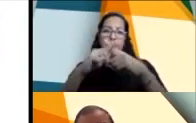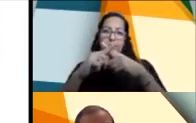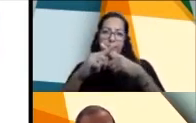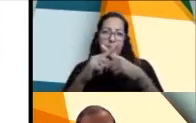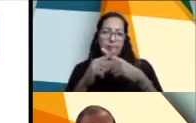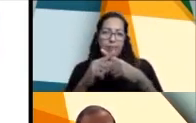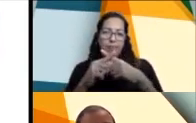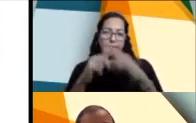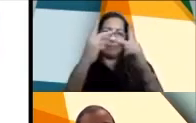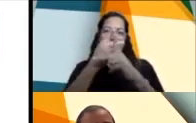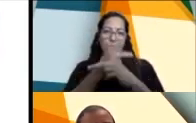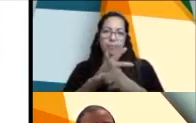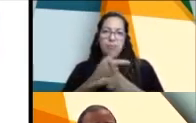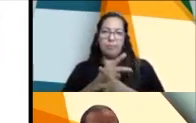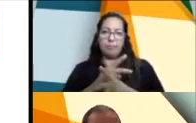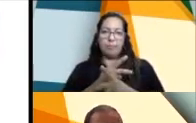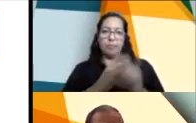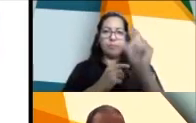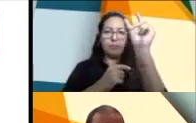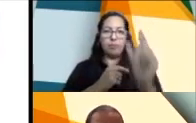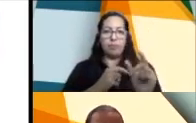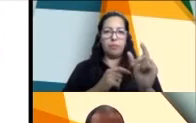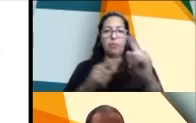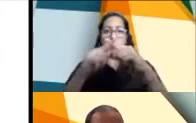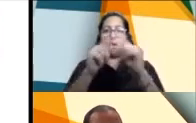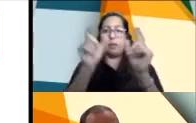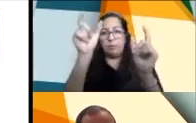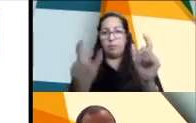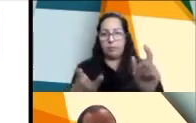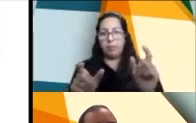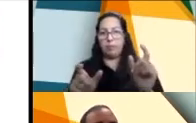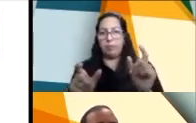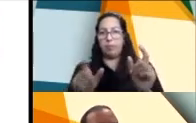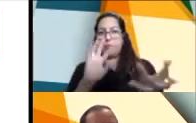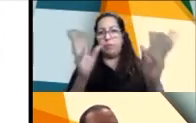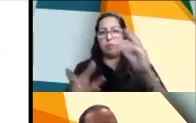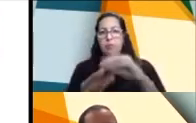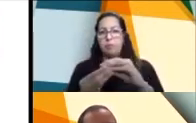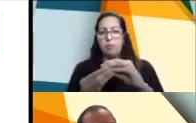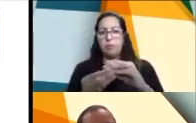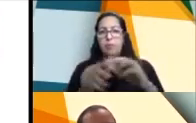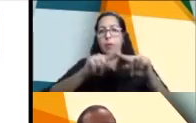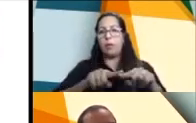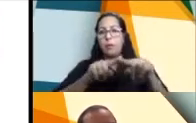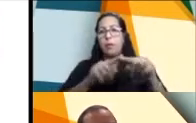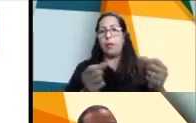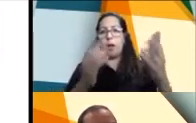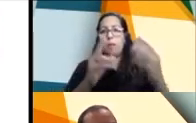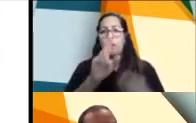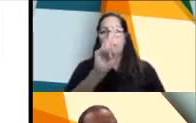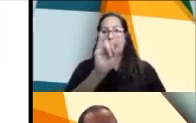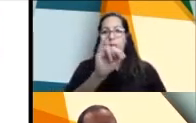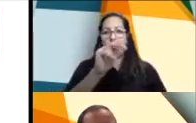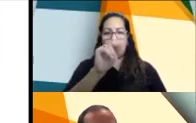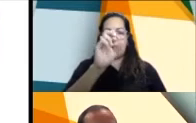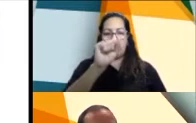unit cost per the number of units, depending if it is subrecipient or project. So we can have a total